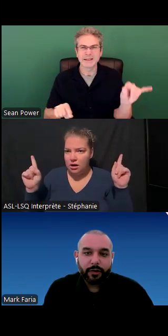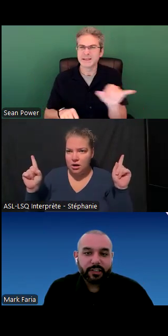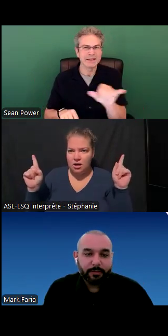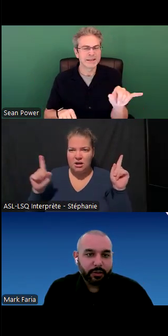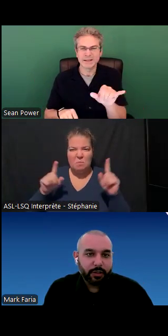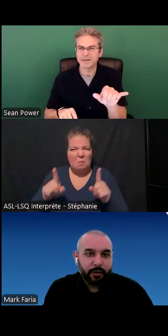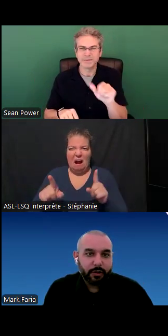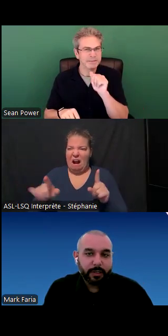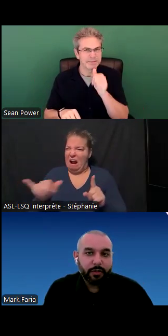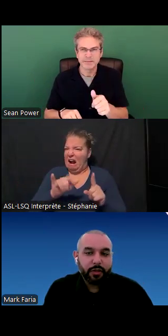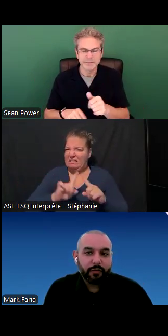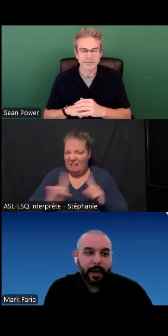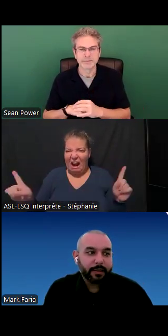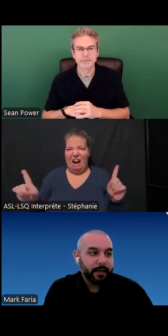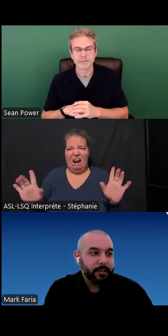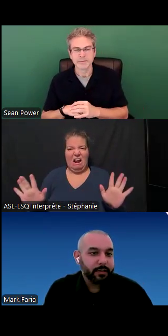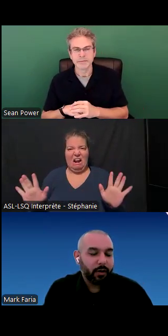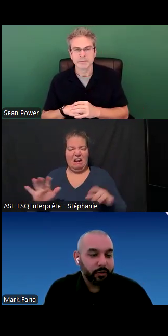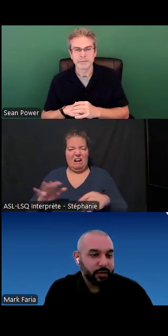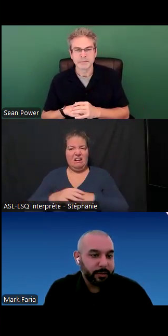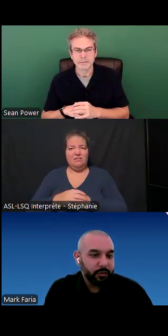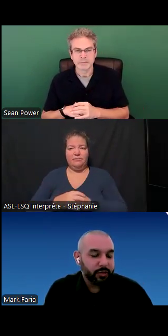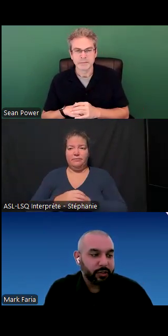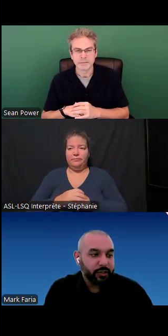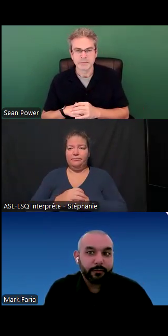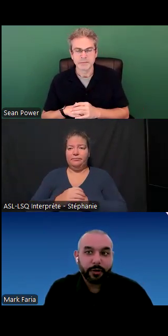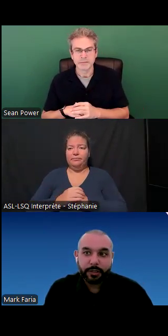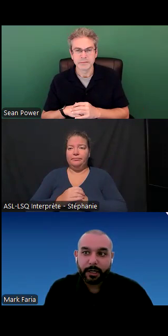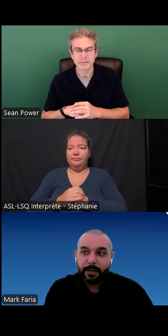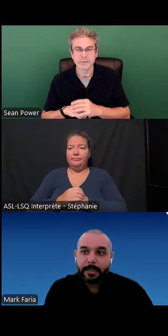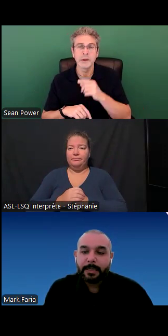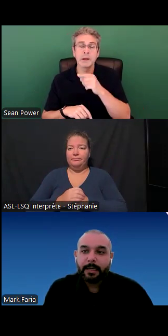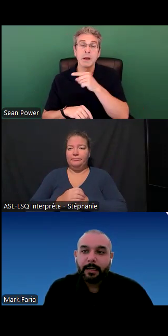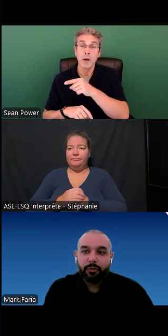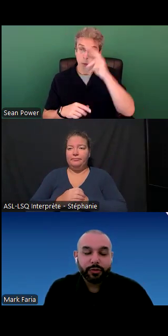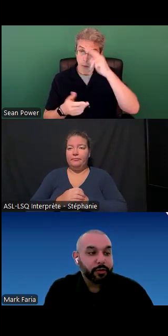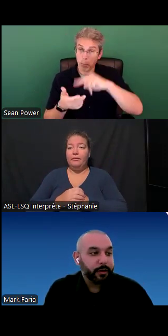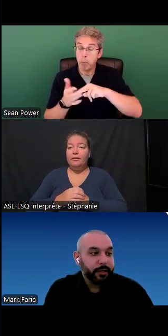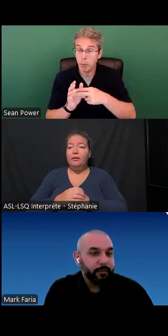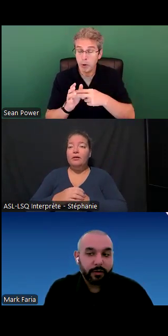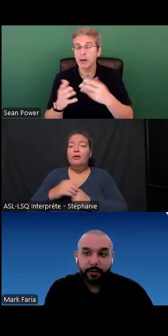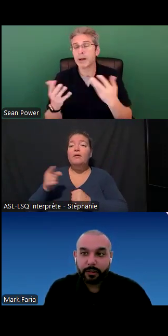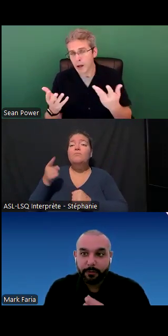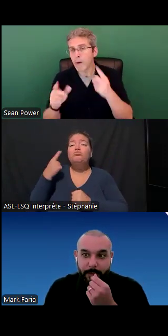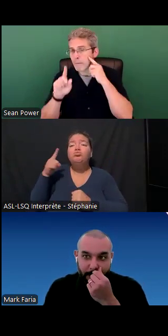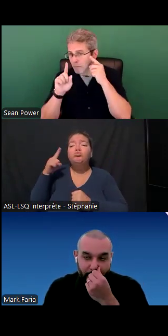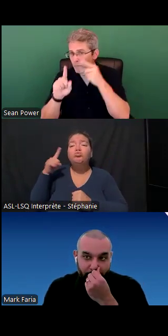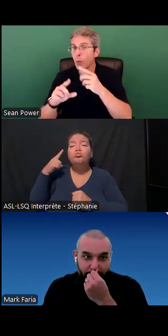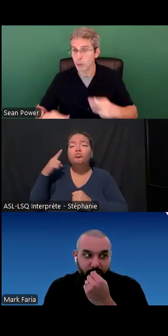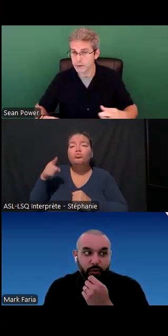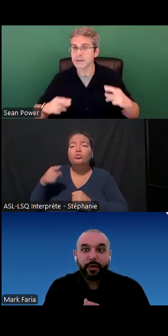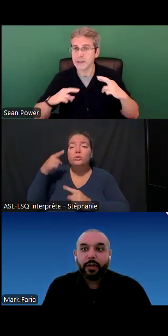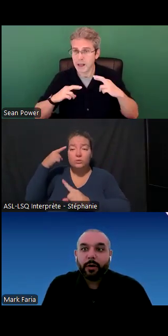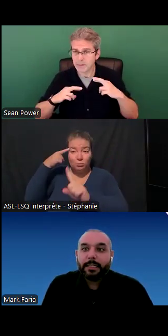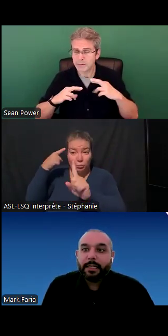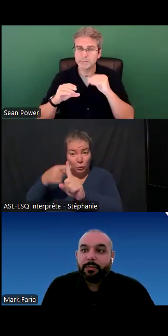It's not very similar to the RSP, other than the fact that it's also going to be used to save for your retirement. The rules are very, very, very different.